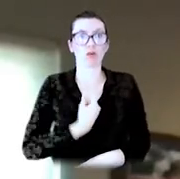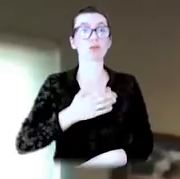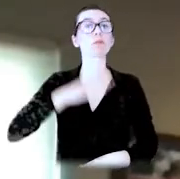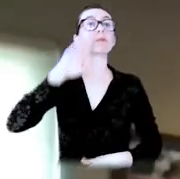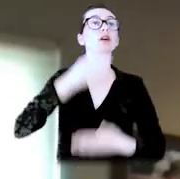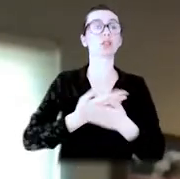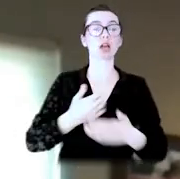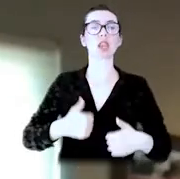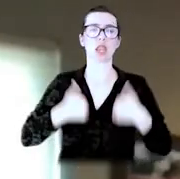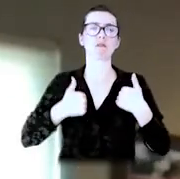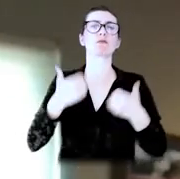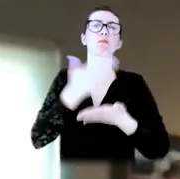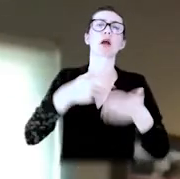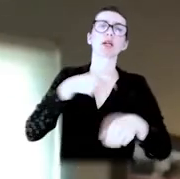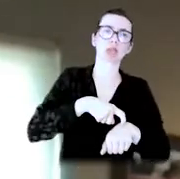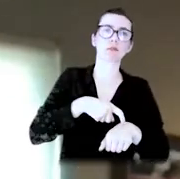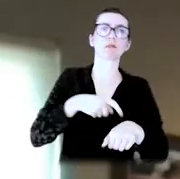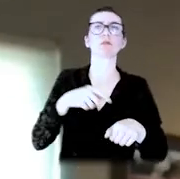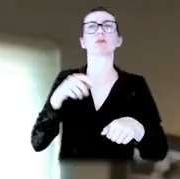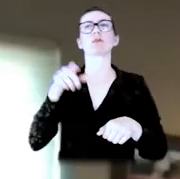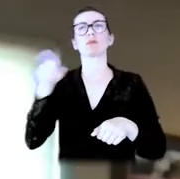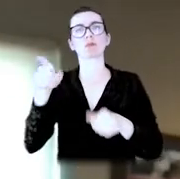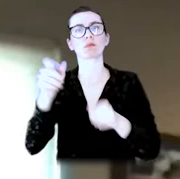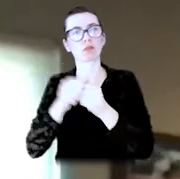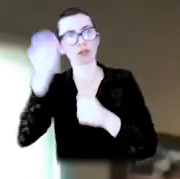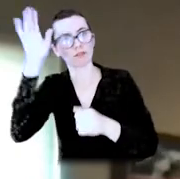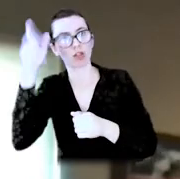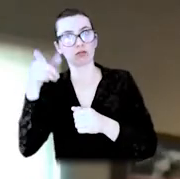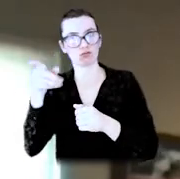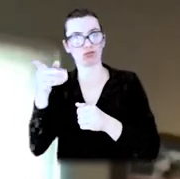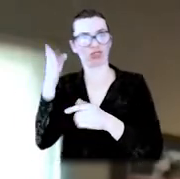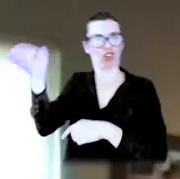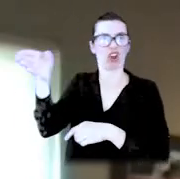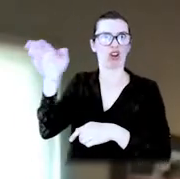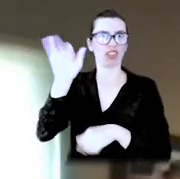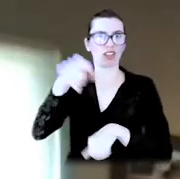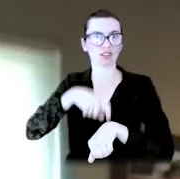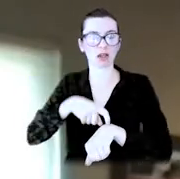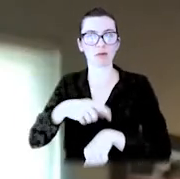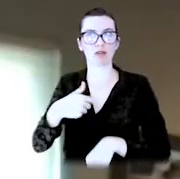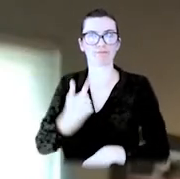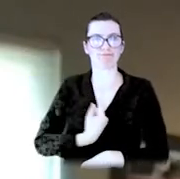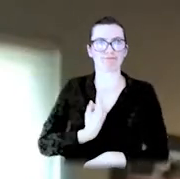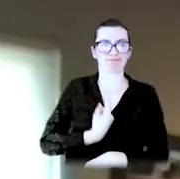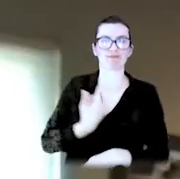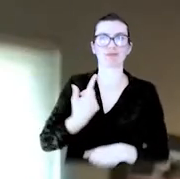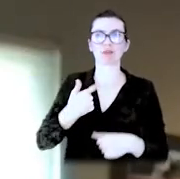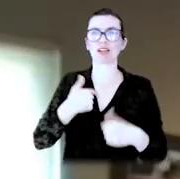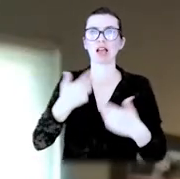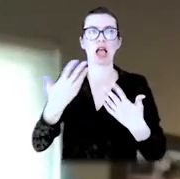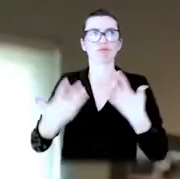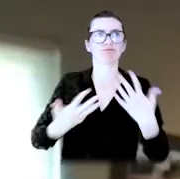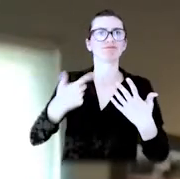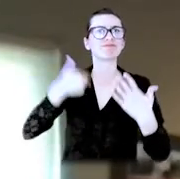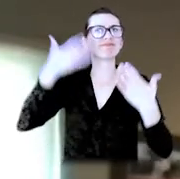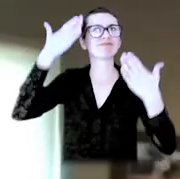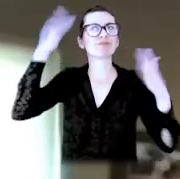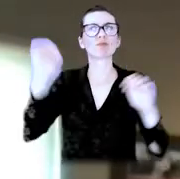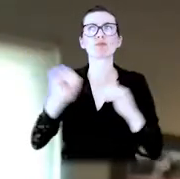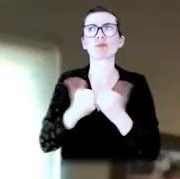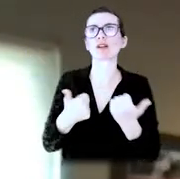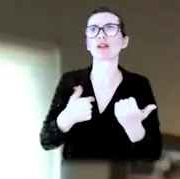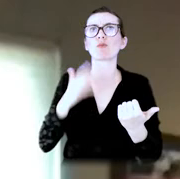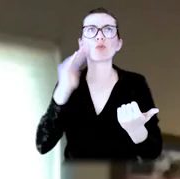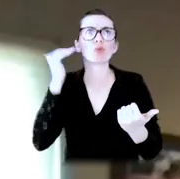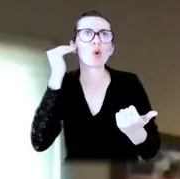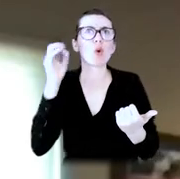lived part-time with his father, was there at his father's place, so I was alone. And I just didn't know how I was going to know whether